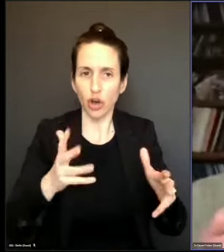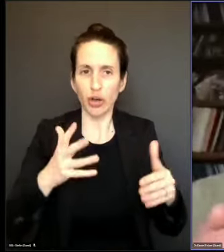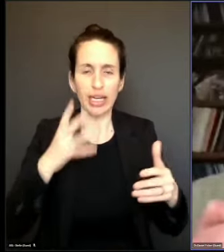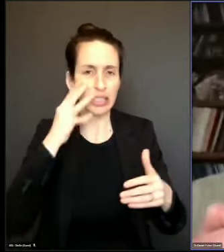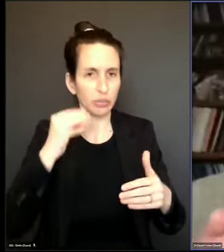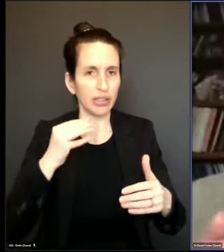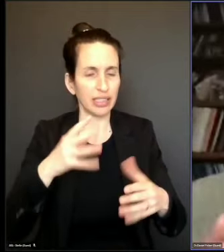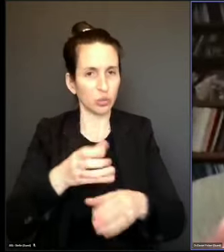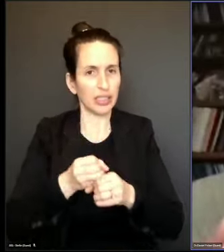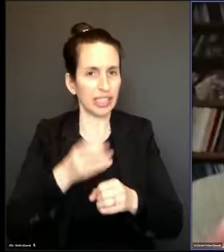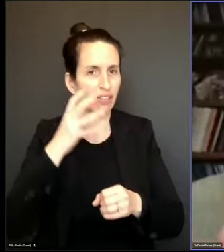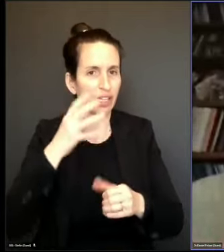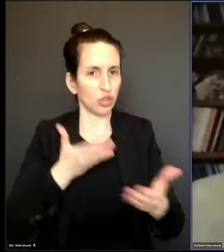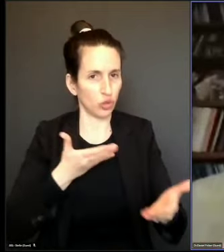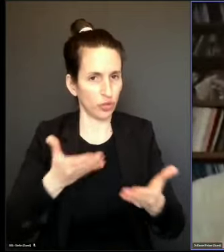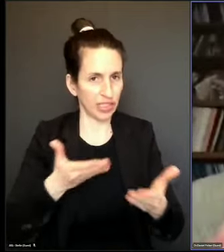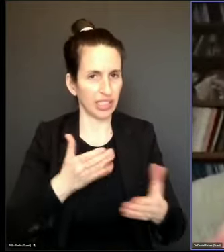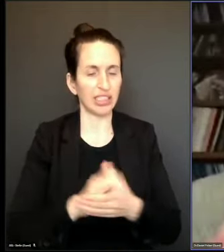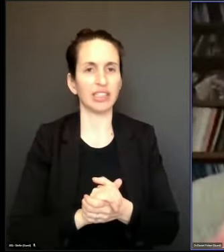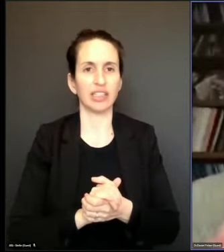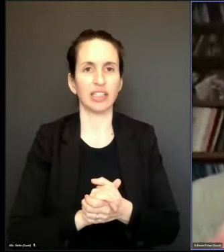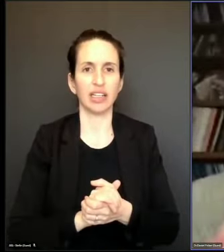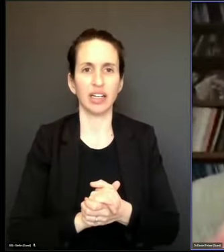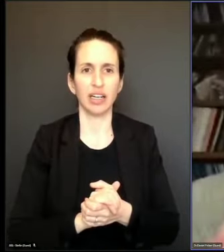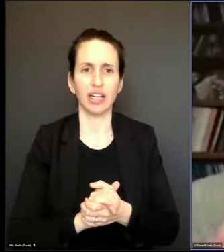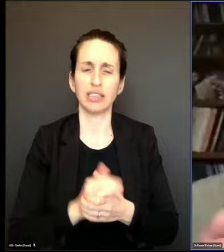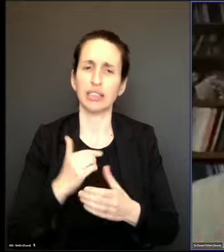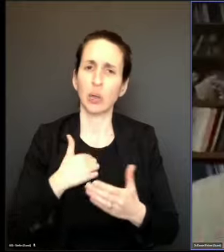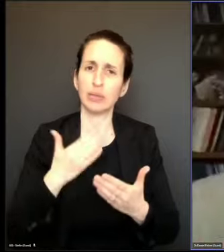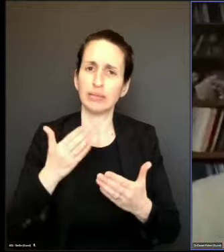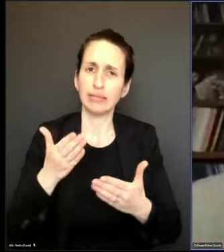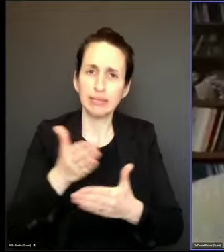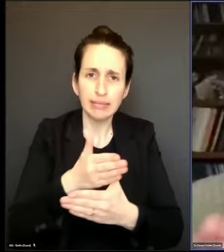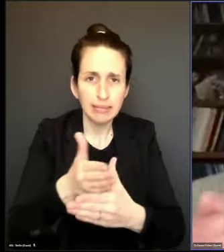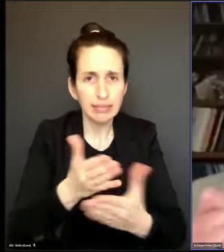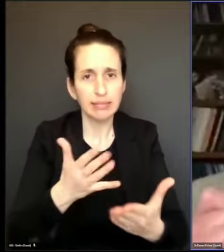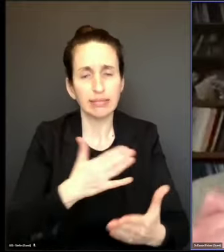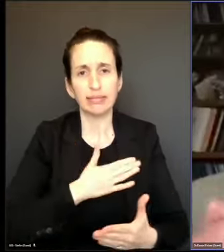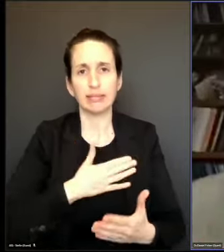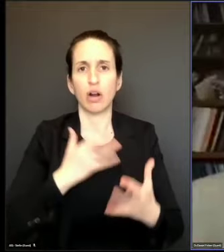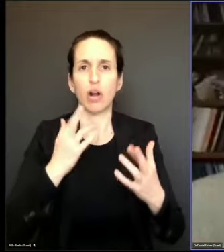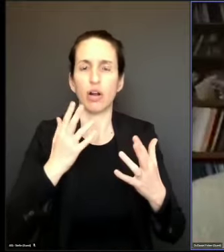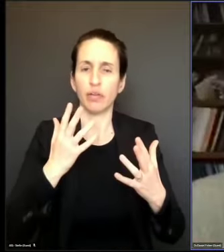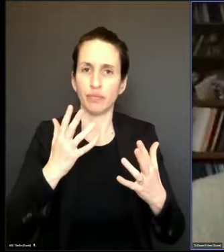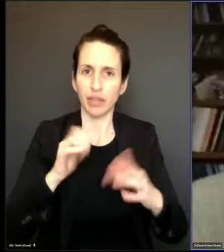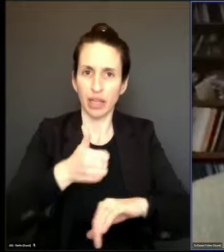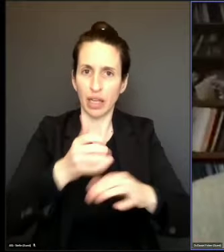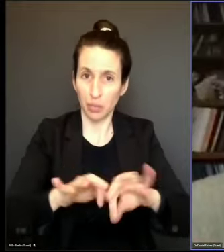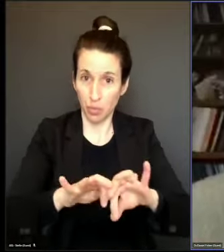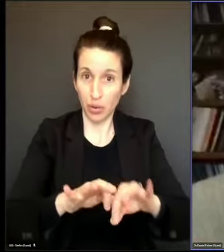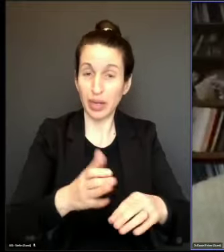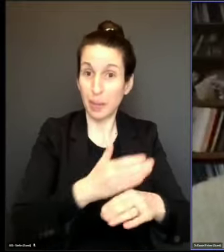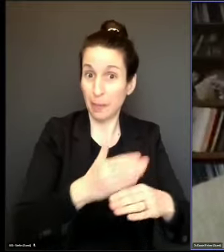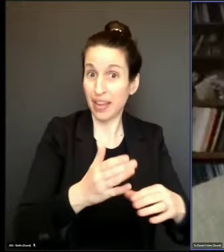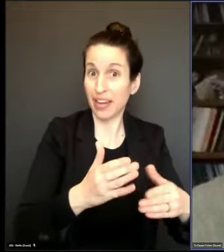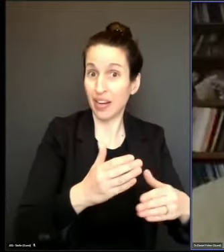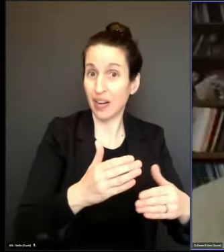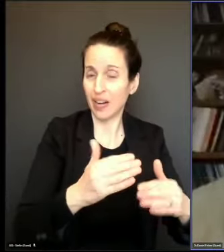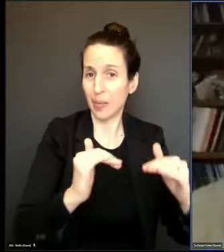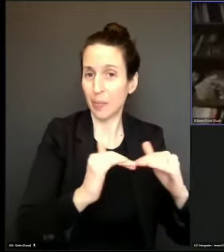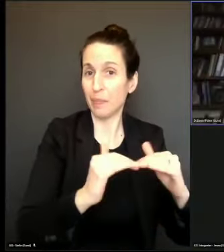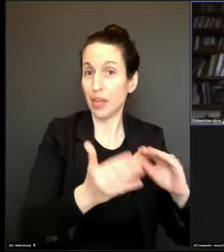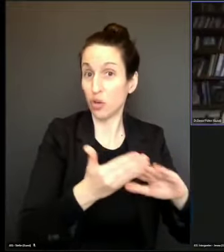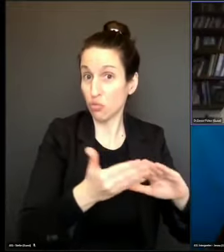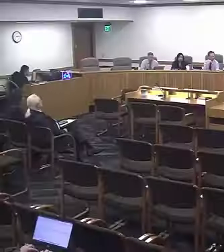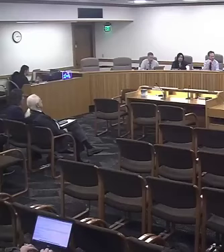to you all that to have working alternatives such as peer run respites, we must be at the table. Thank you very much.